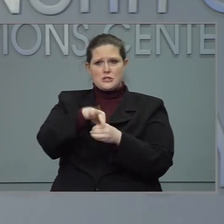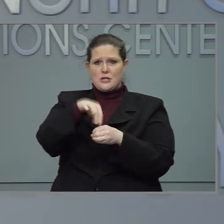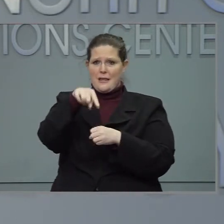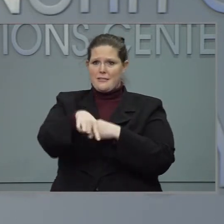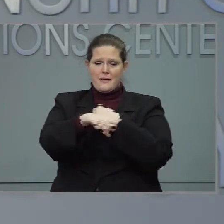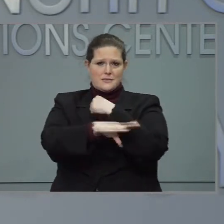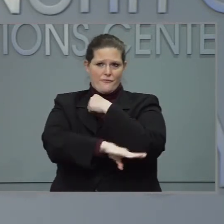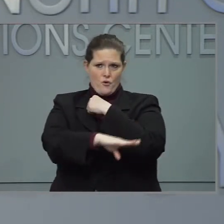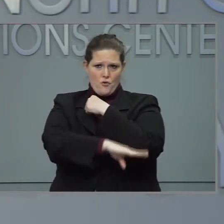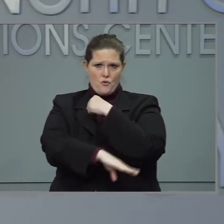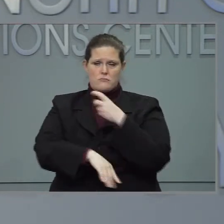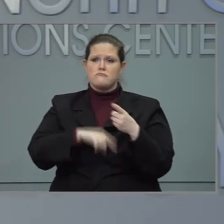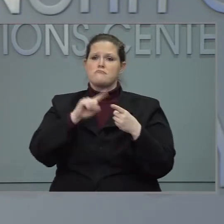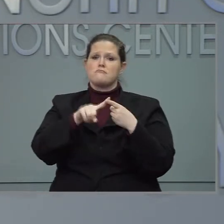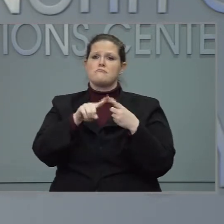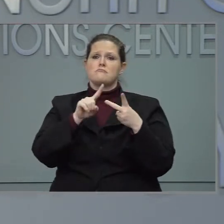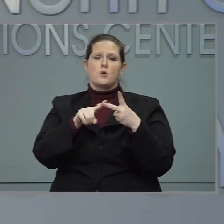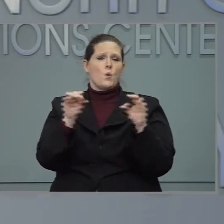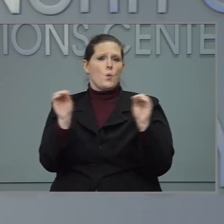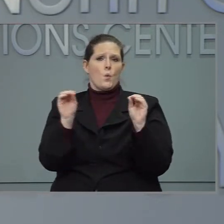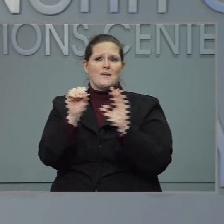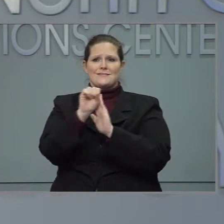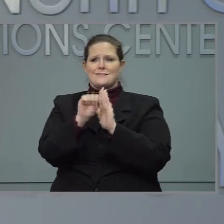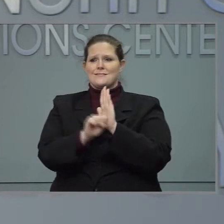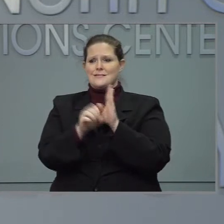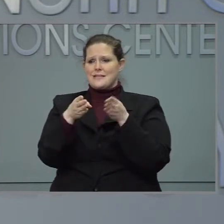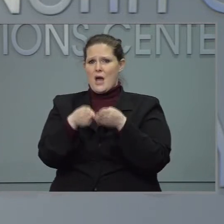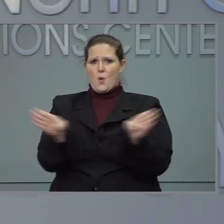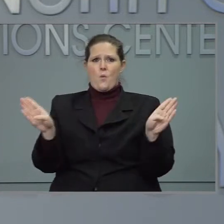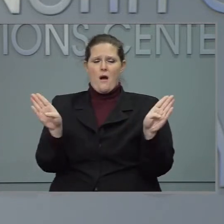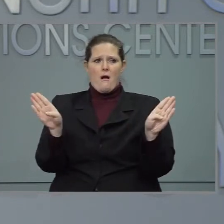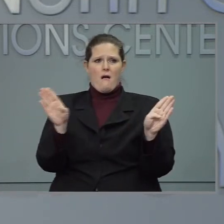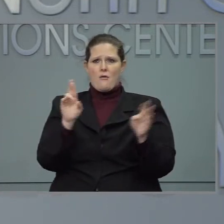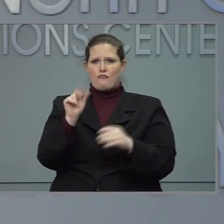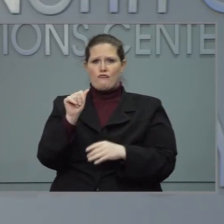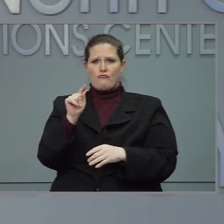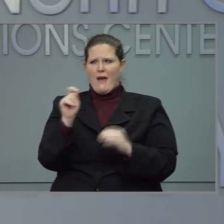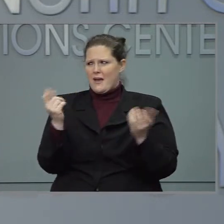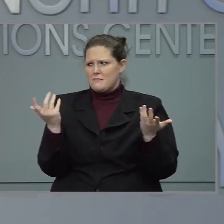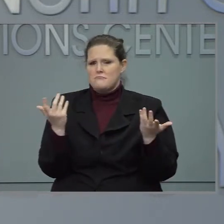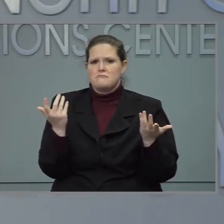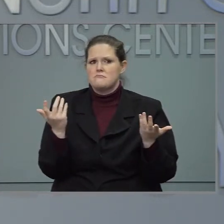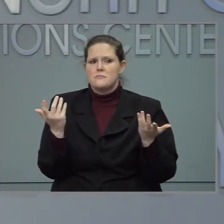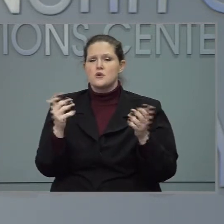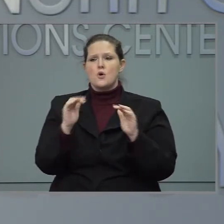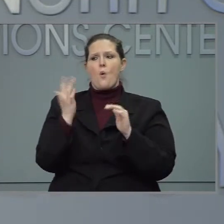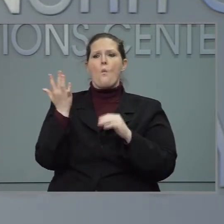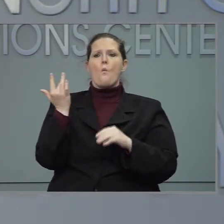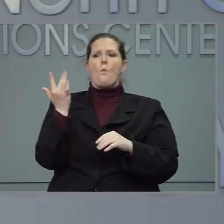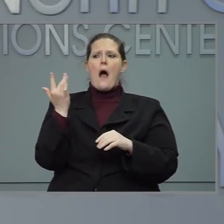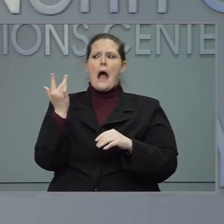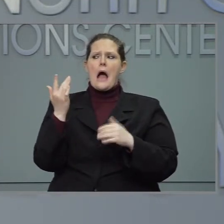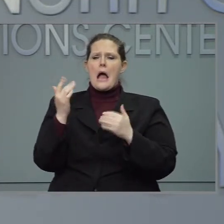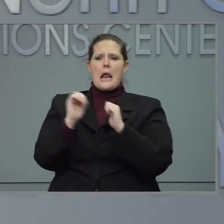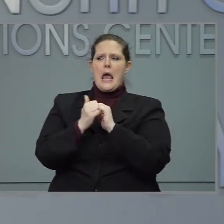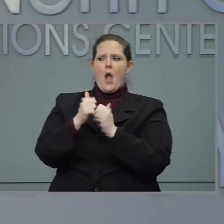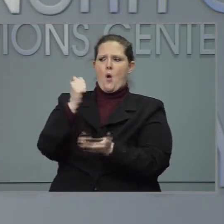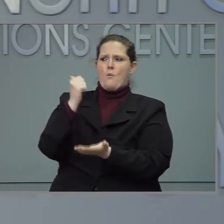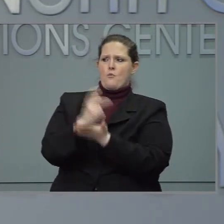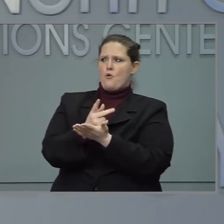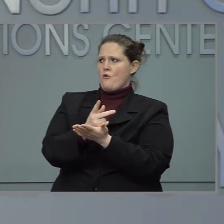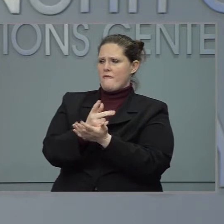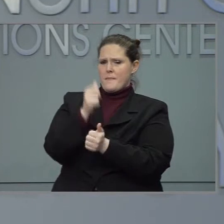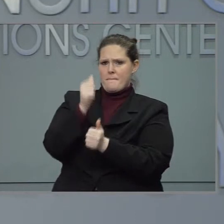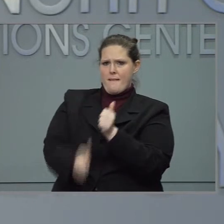race on the ballot this fall. So why the urgency to get this on the ballot as soon as possible? And is it